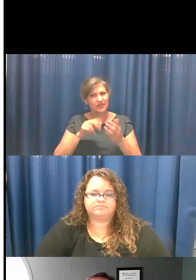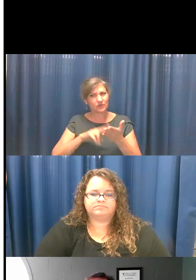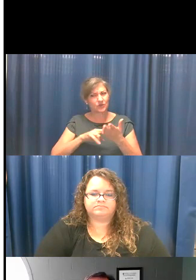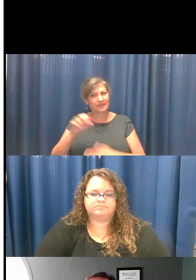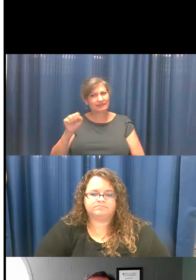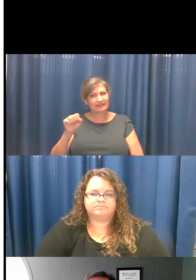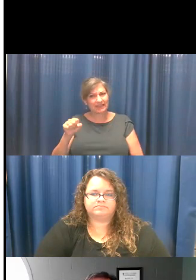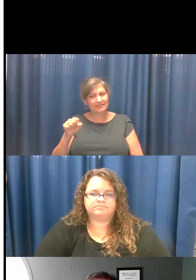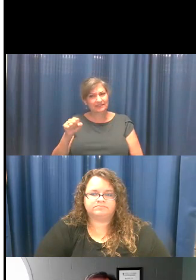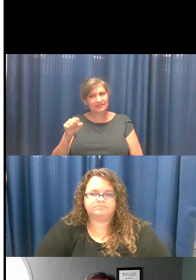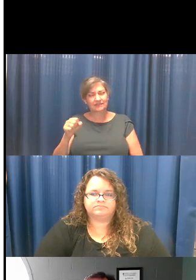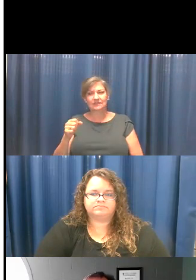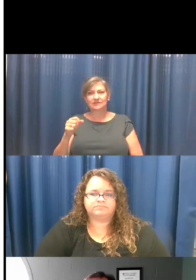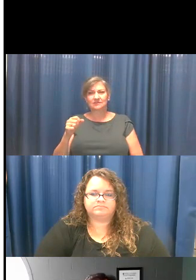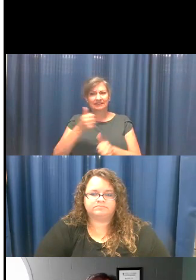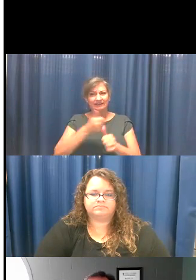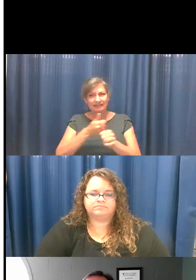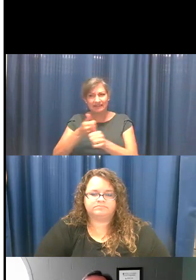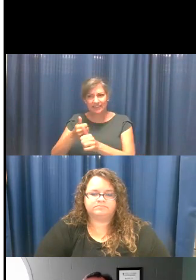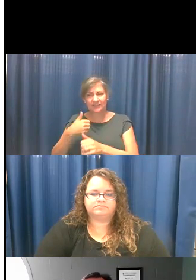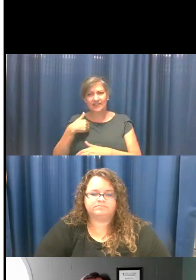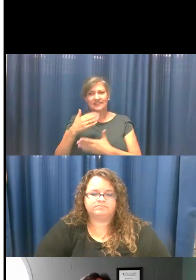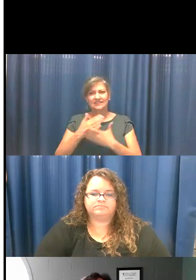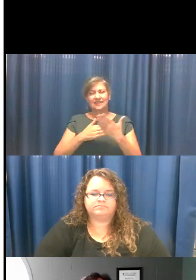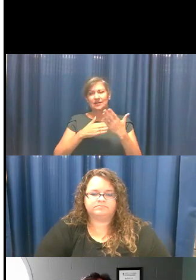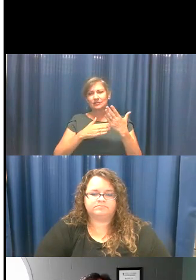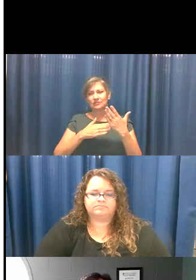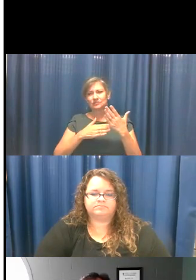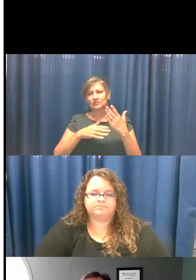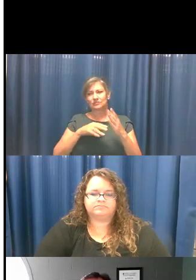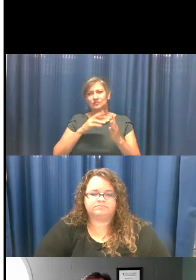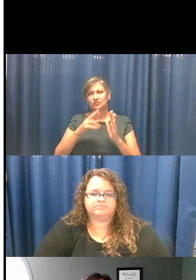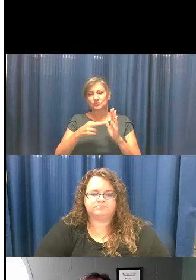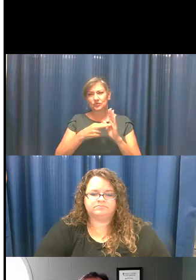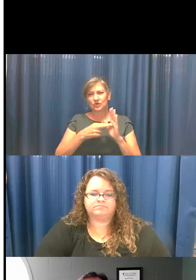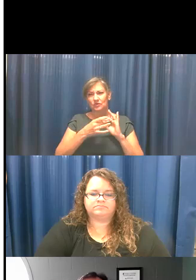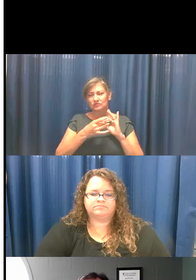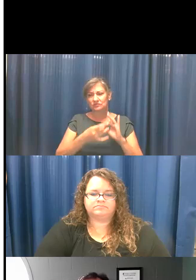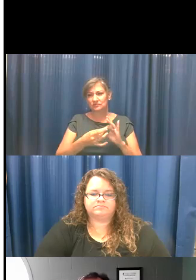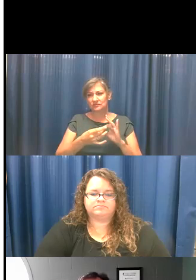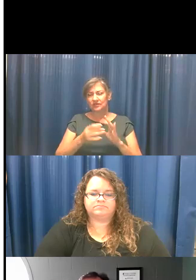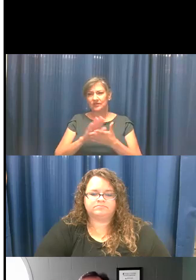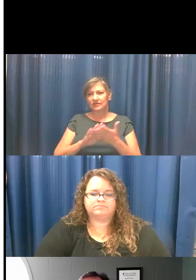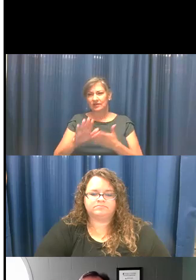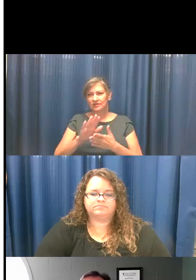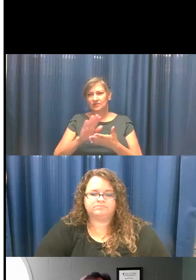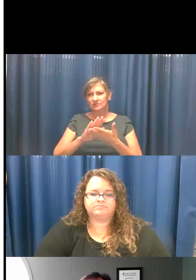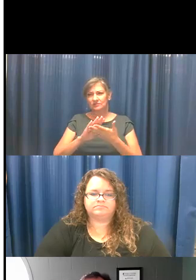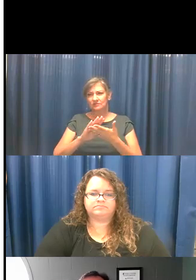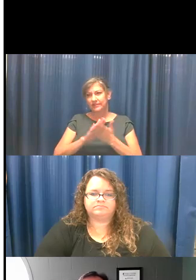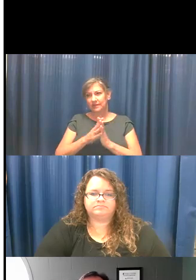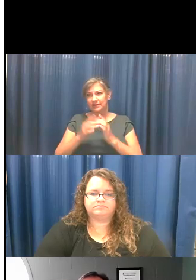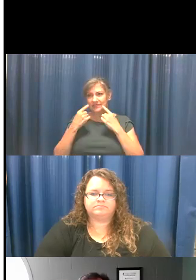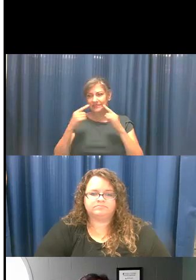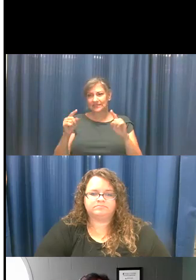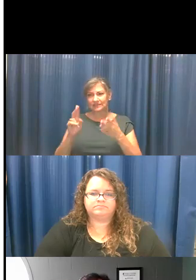every one of us has some role in helping the college be successful with enrolling students. So I want